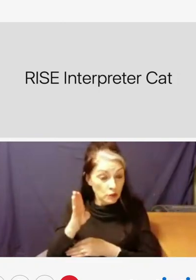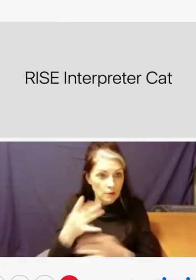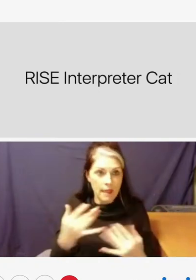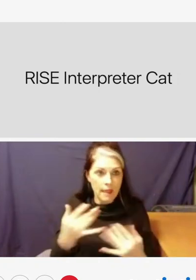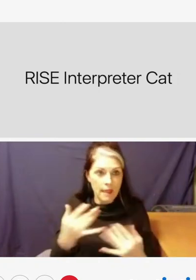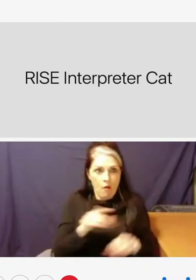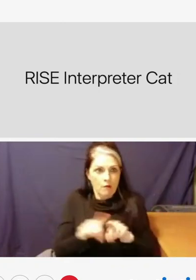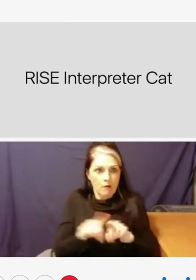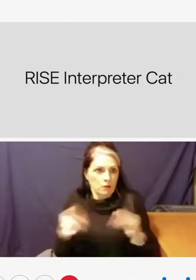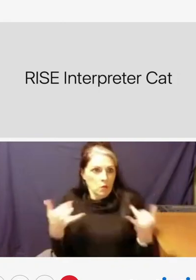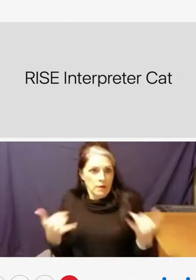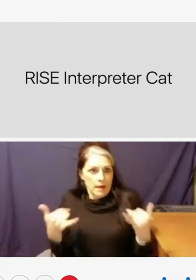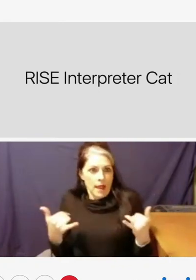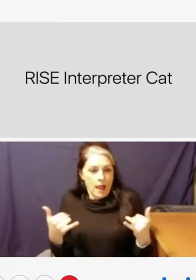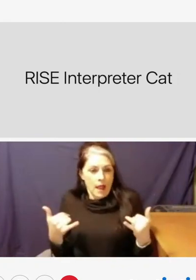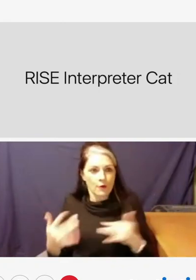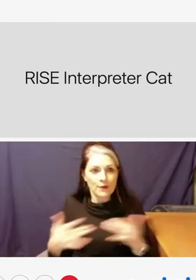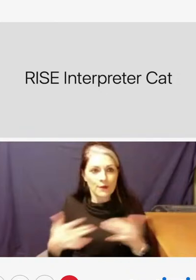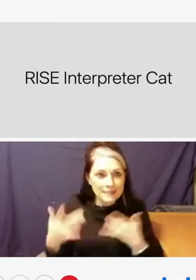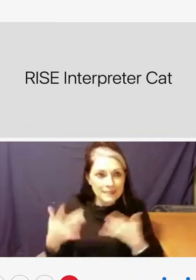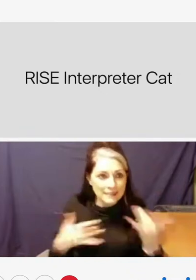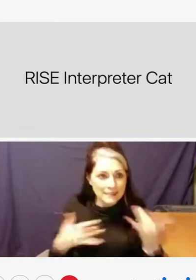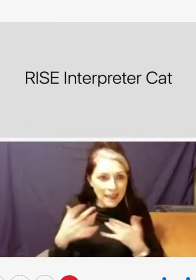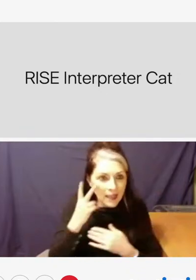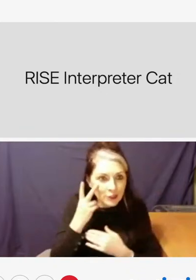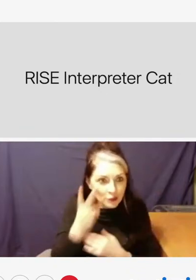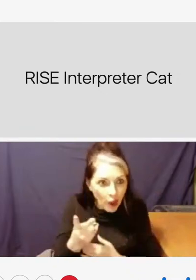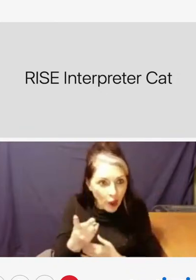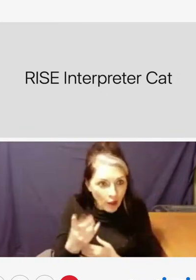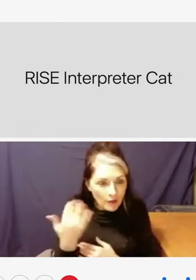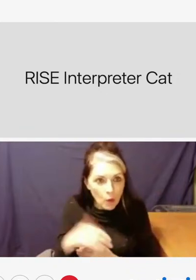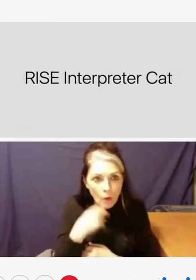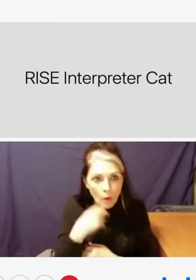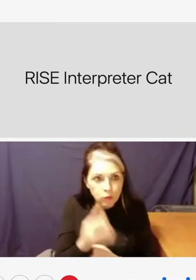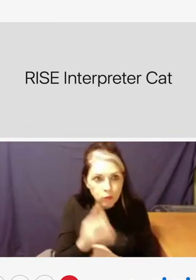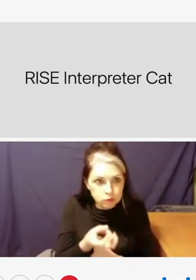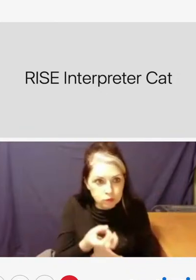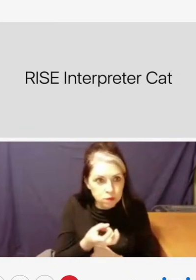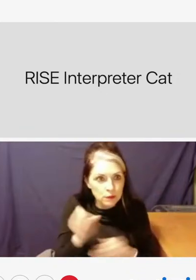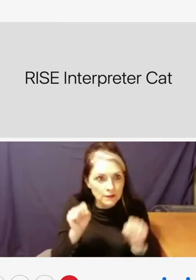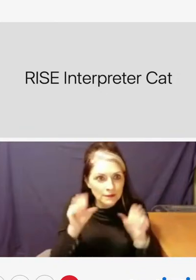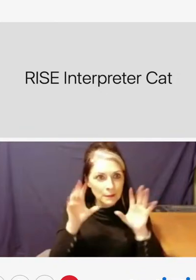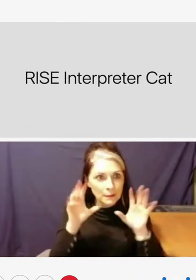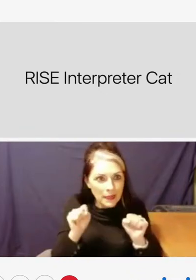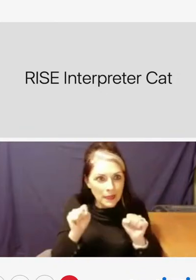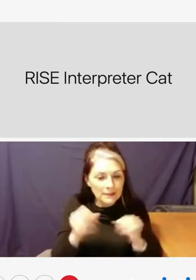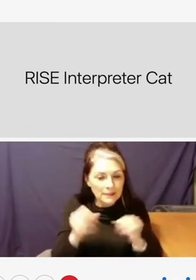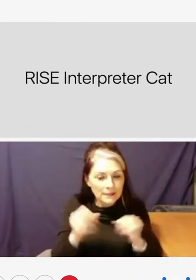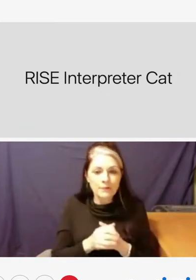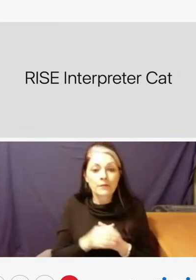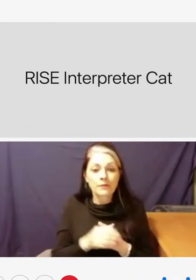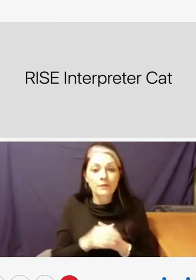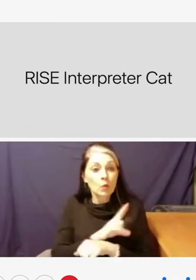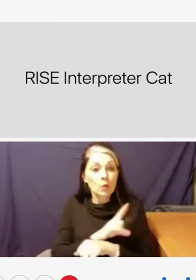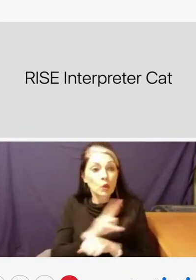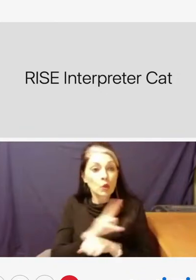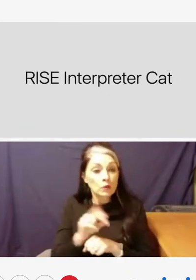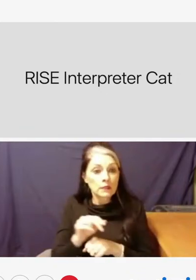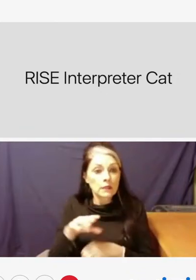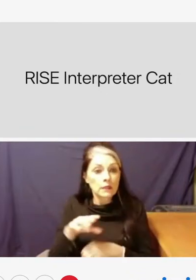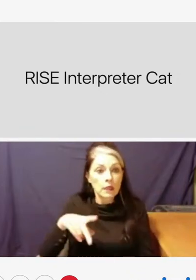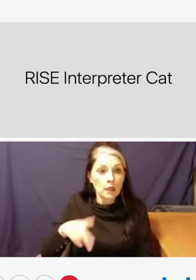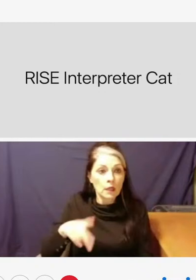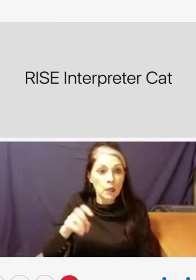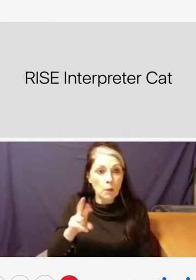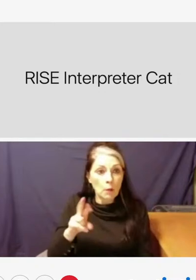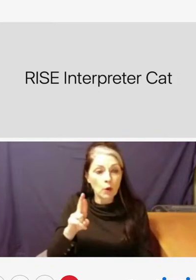this uh when I saw this and I just said wow this is amazing uh so we're using our promethium boards that the board approved a while back to get in